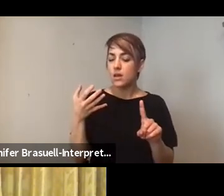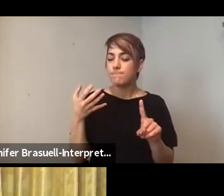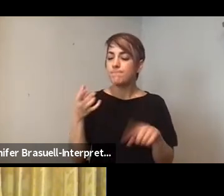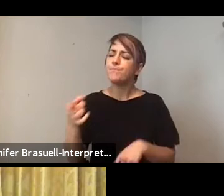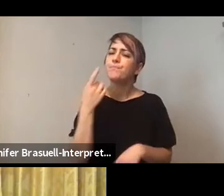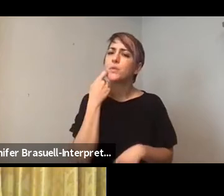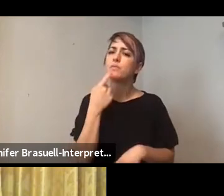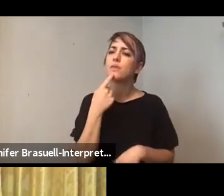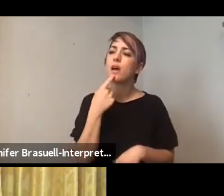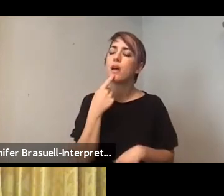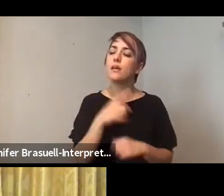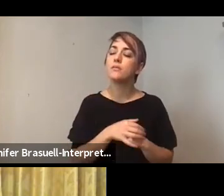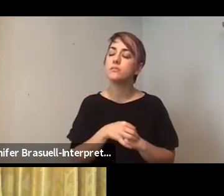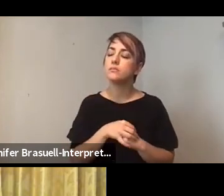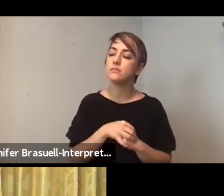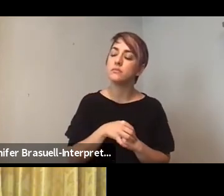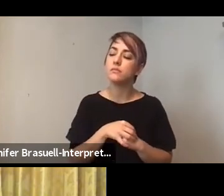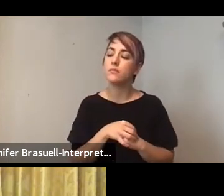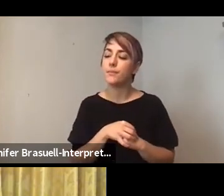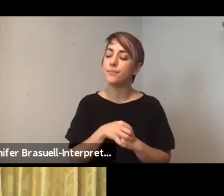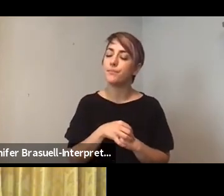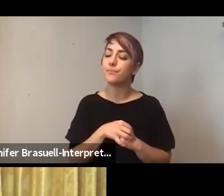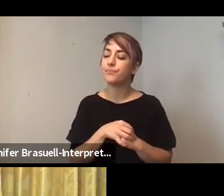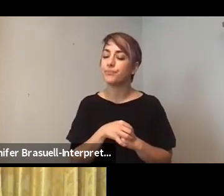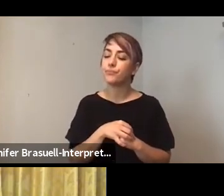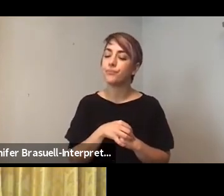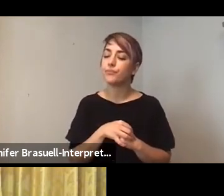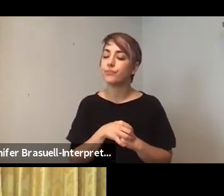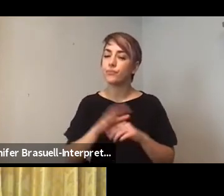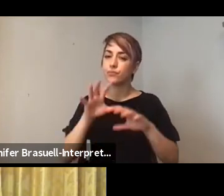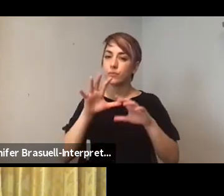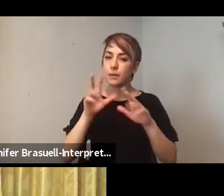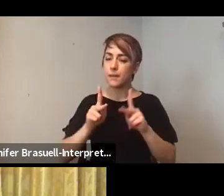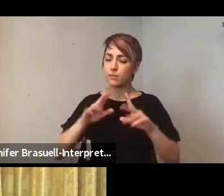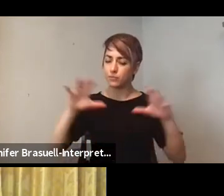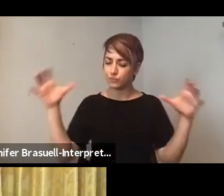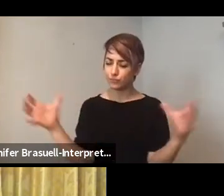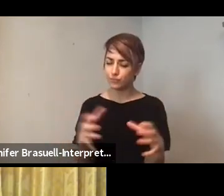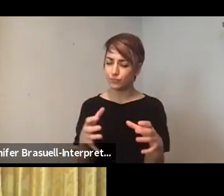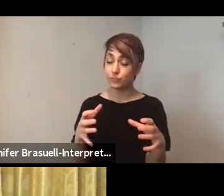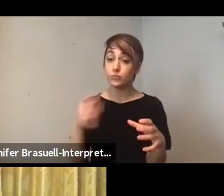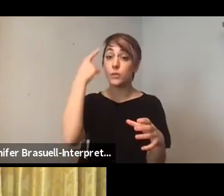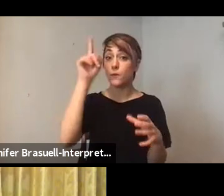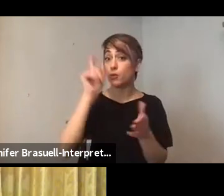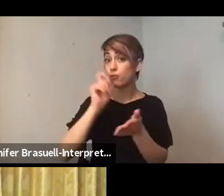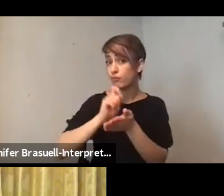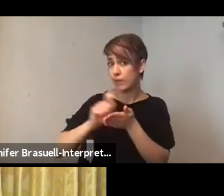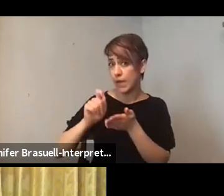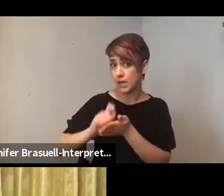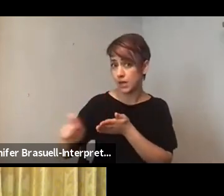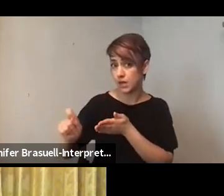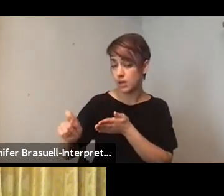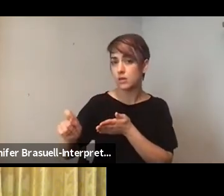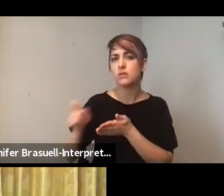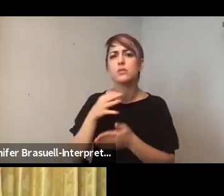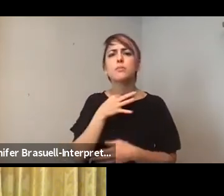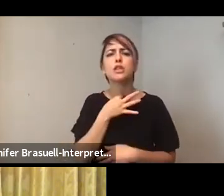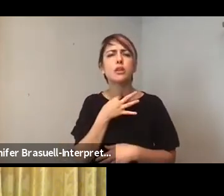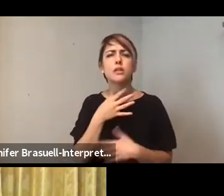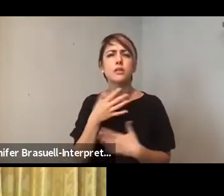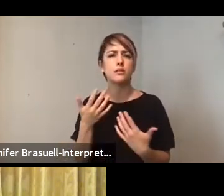bit about bringing people together for the writing. So how is that